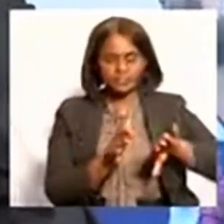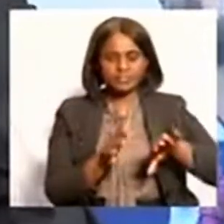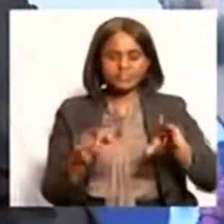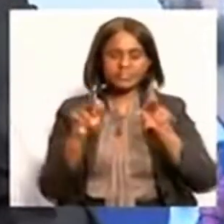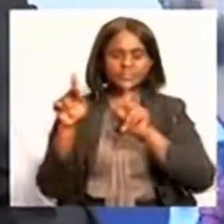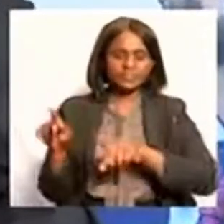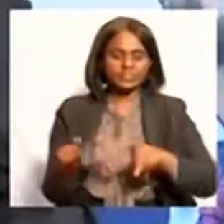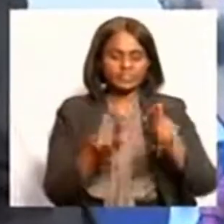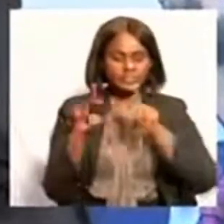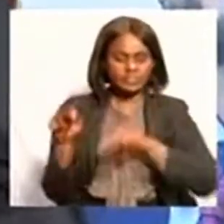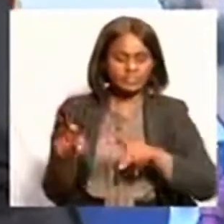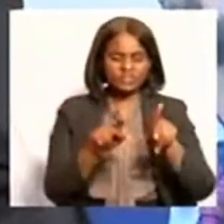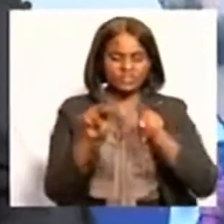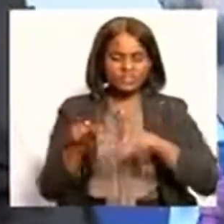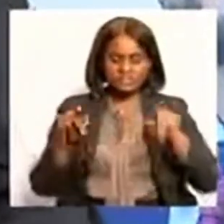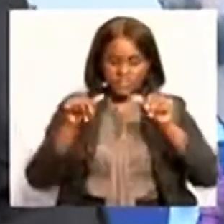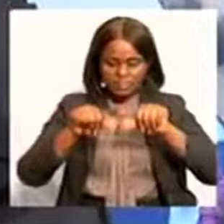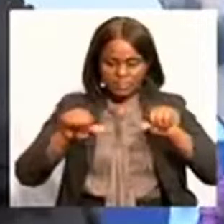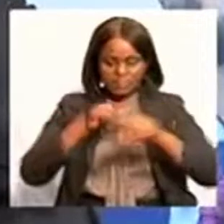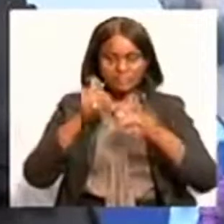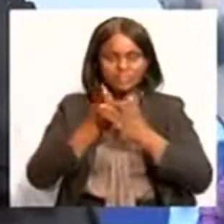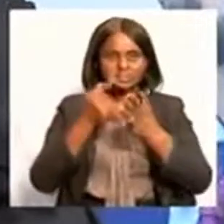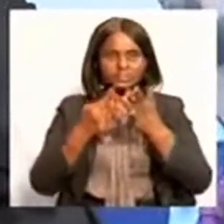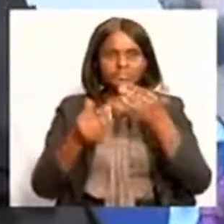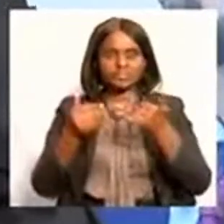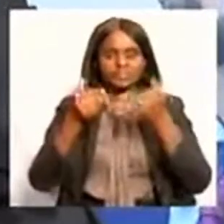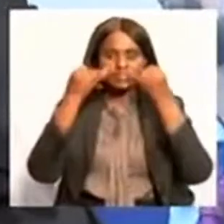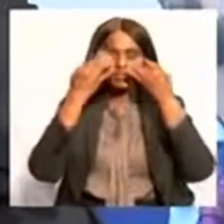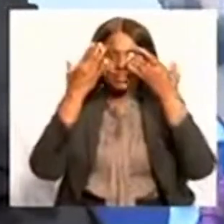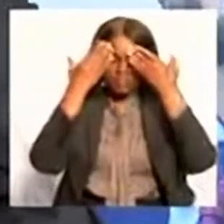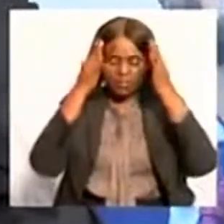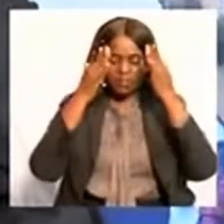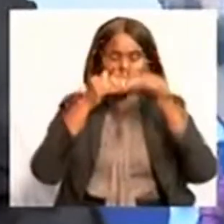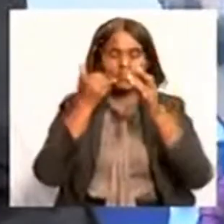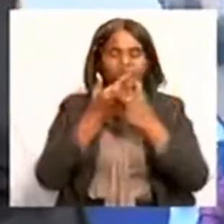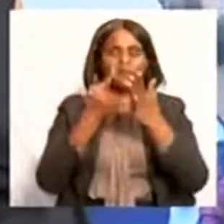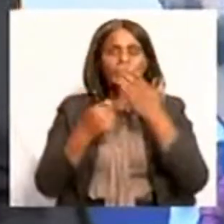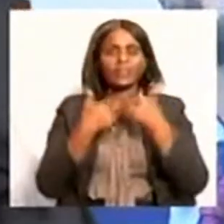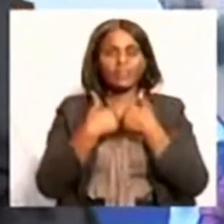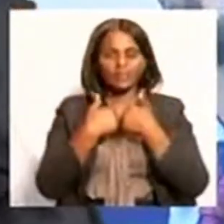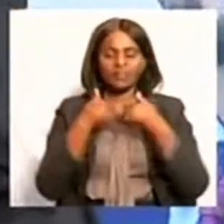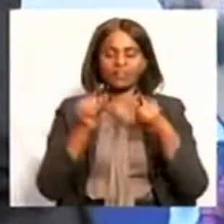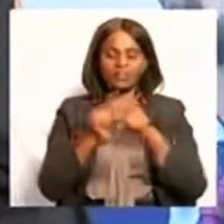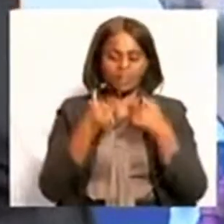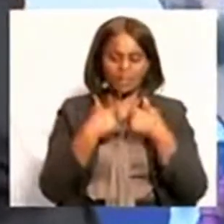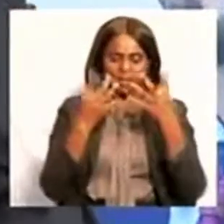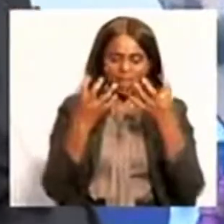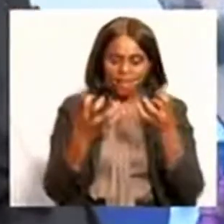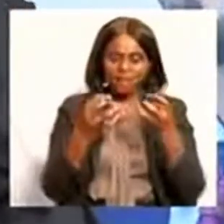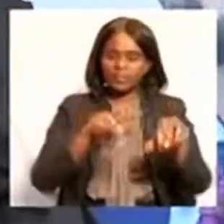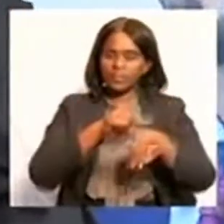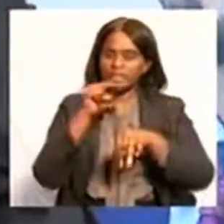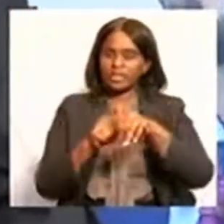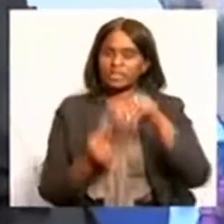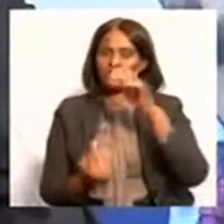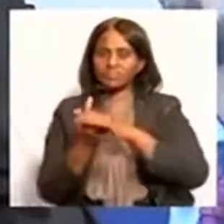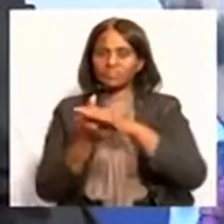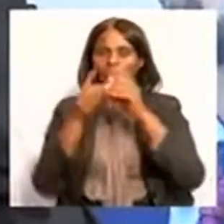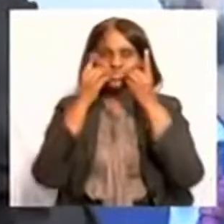audits, currently you are aware that we have a national disaster. We have a drought, which is a national emergency that has been